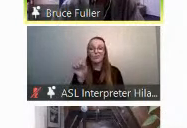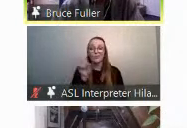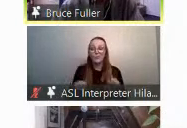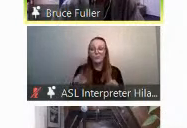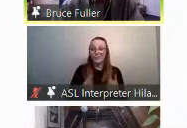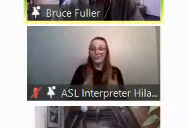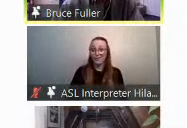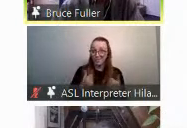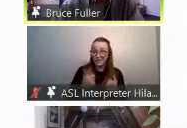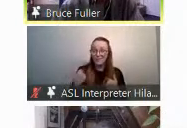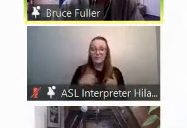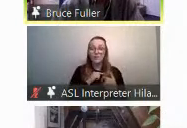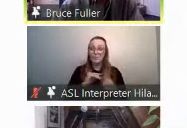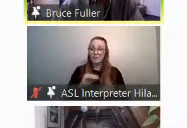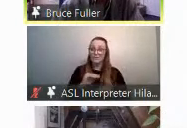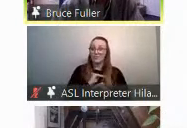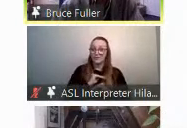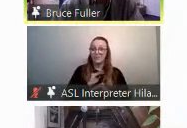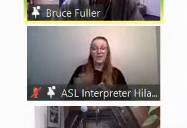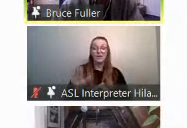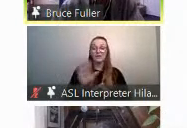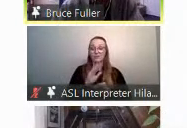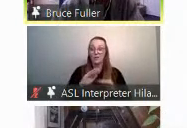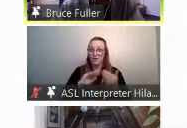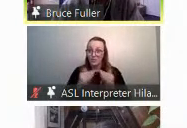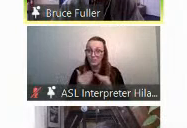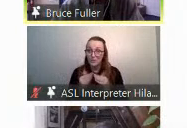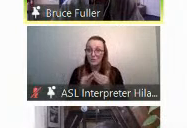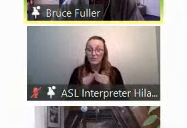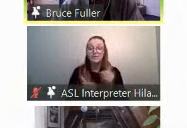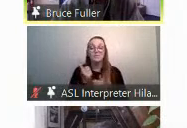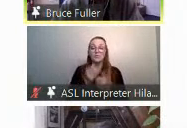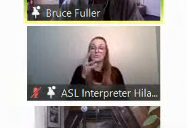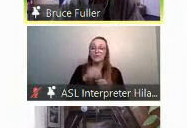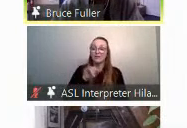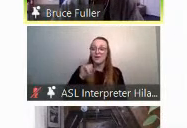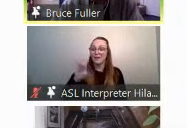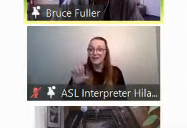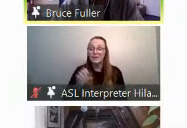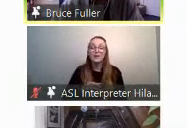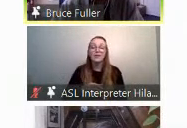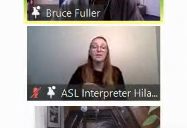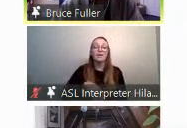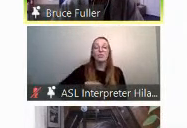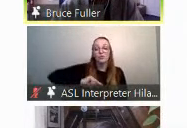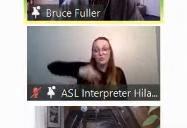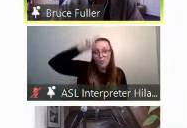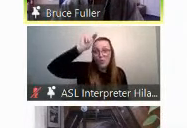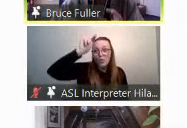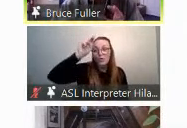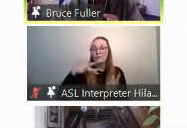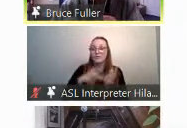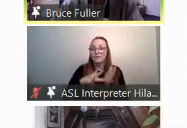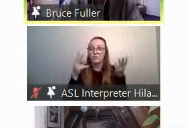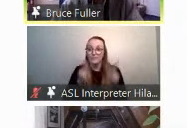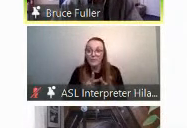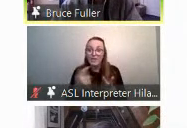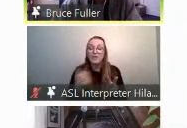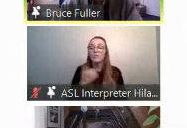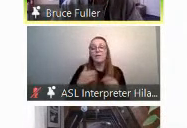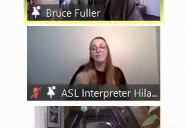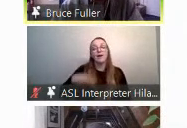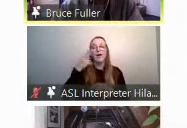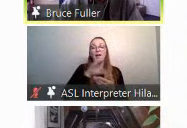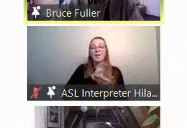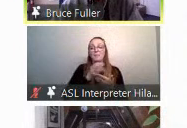we serving those communities, mainly in the Inland Empire, the far north, the Central Valley, where we have the heaviest concentration